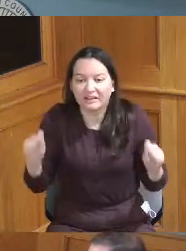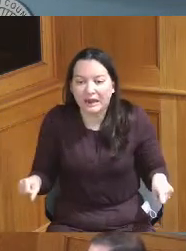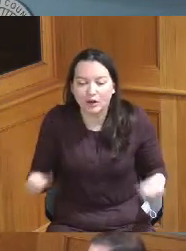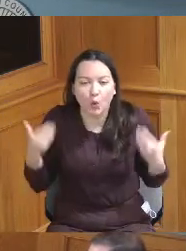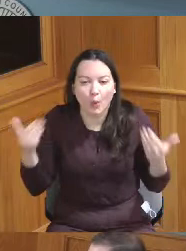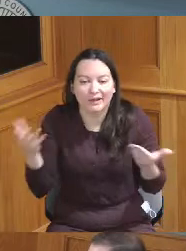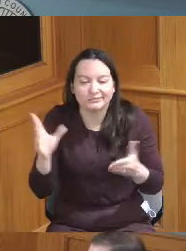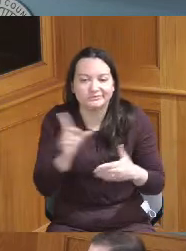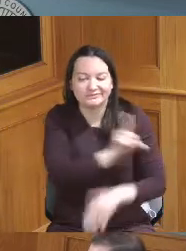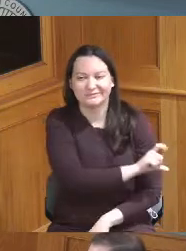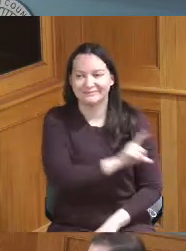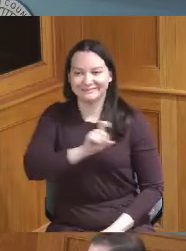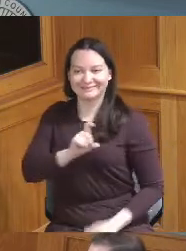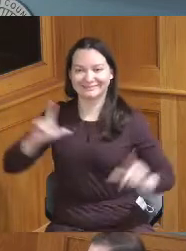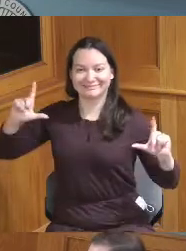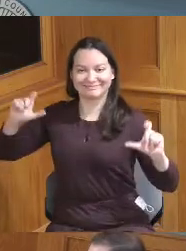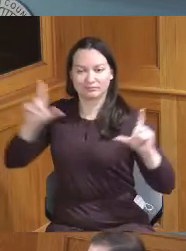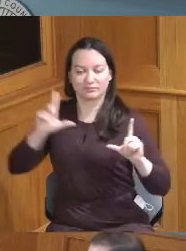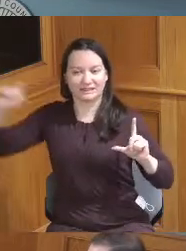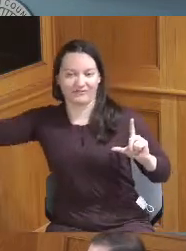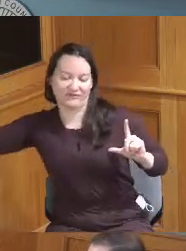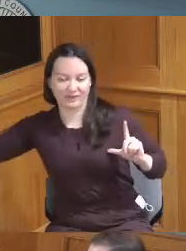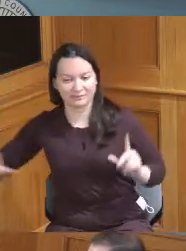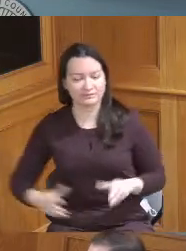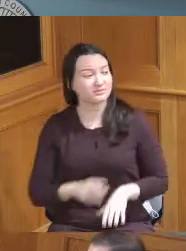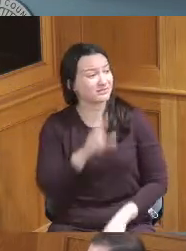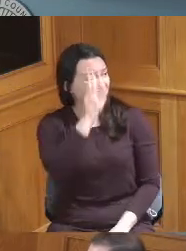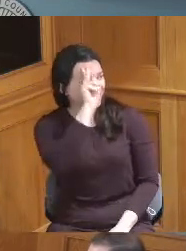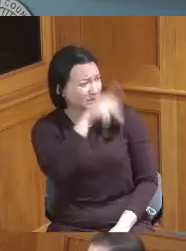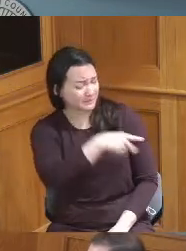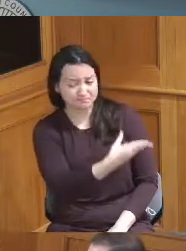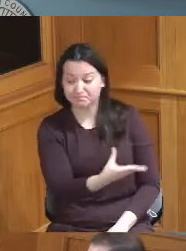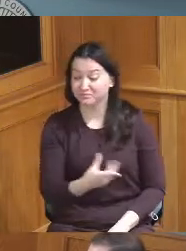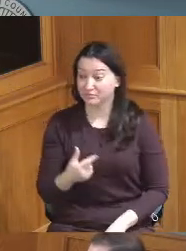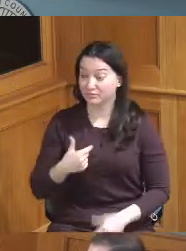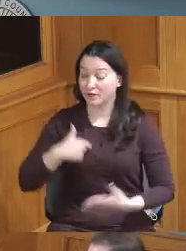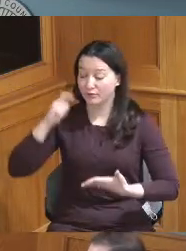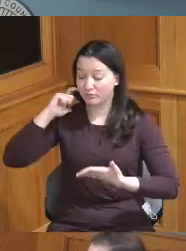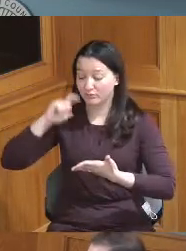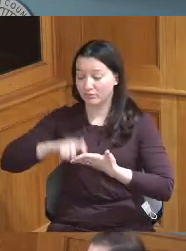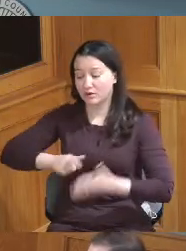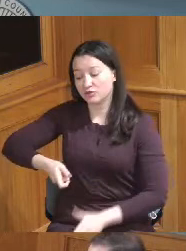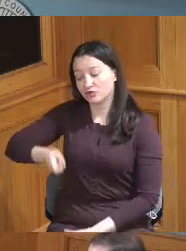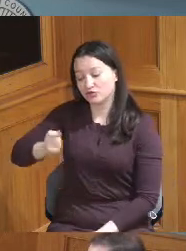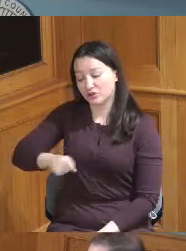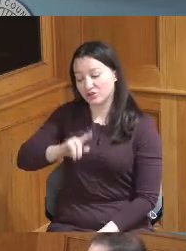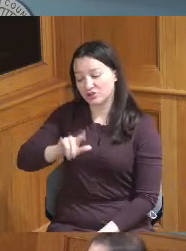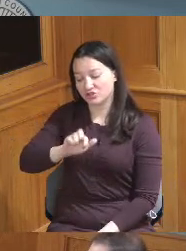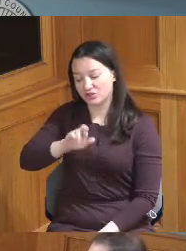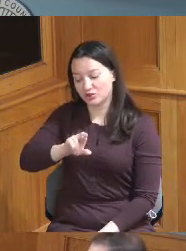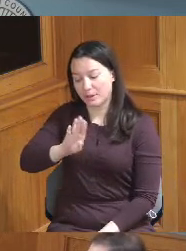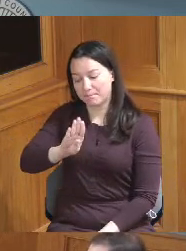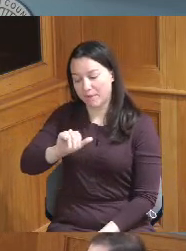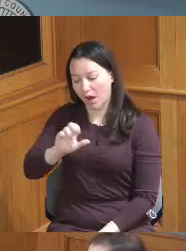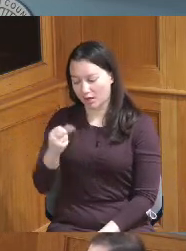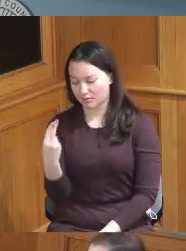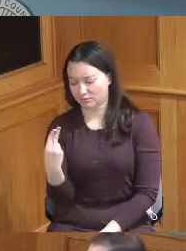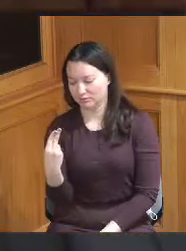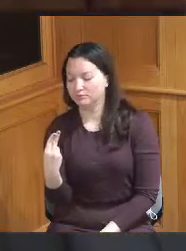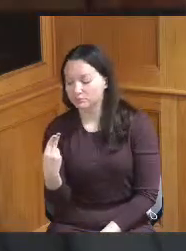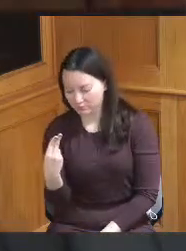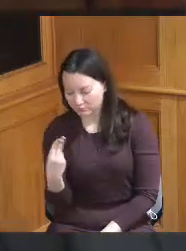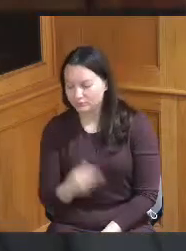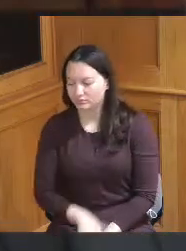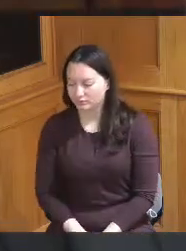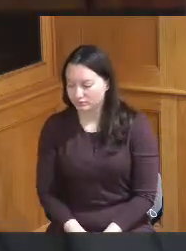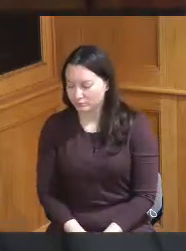one, okay? Yeah, that's right. Okay, all right, Vice President Driehaus. I'm recognizing Judge Ginger Bach. please come forward. Who is